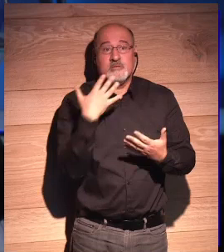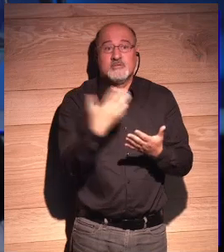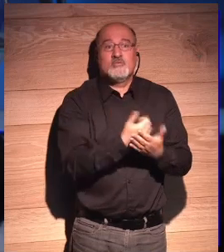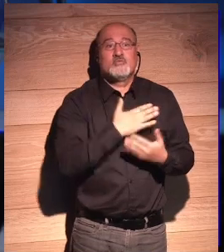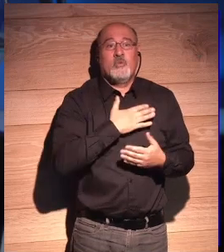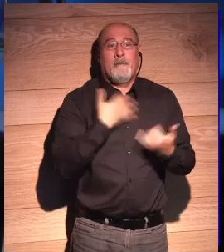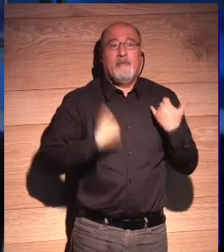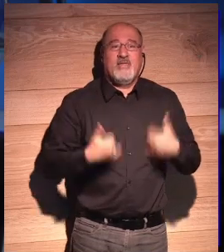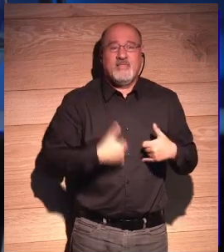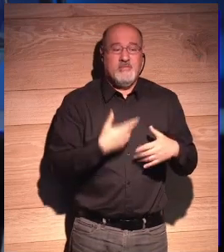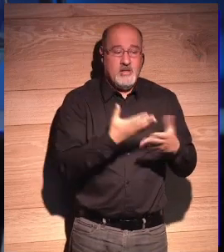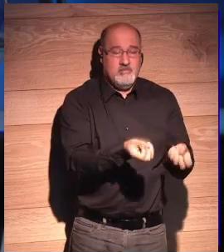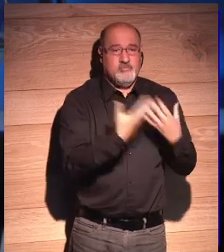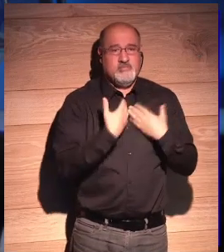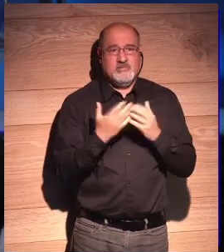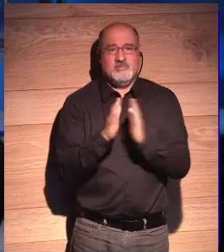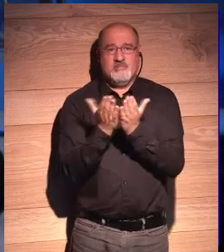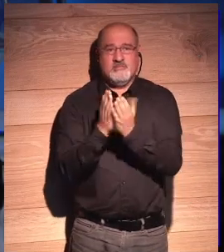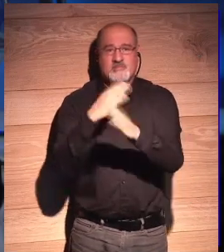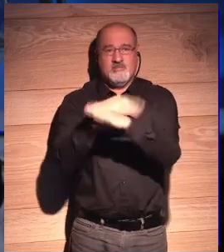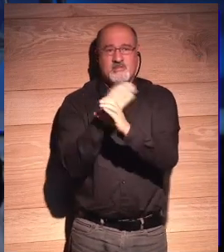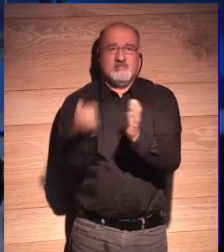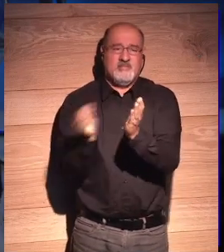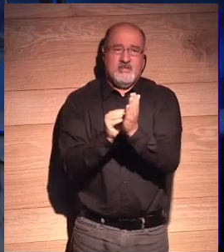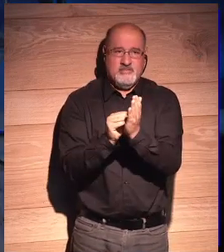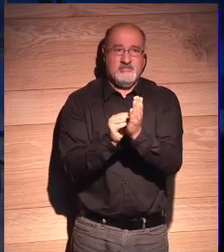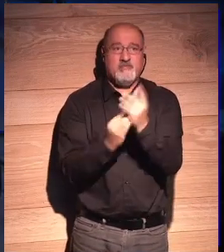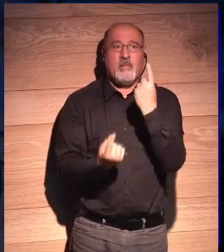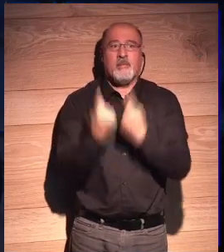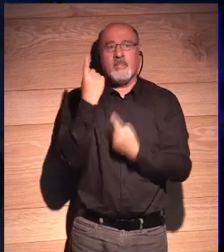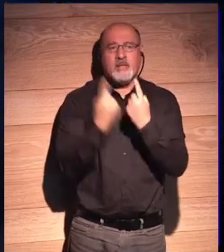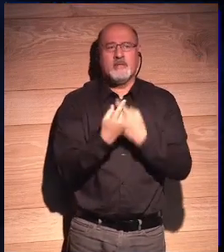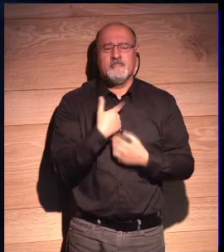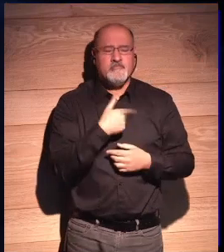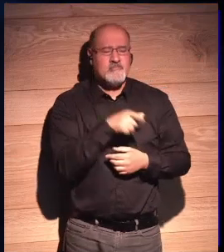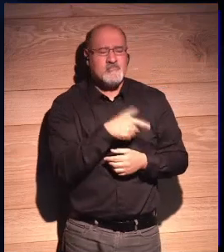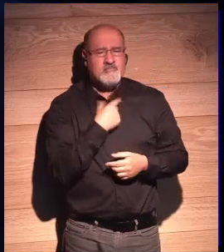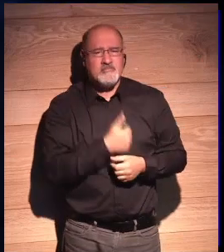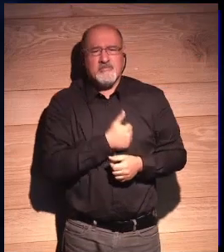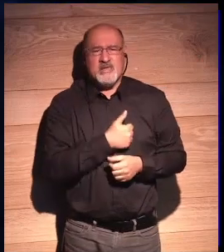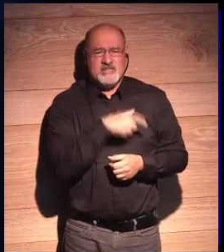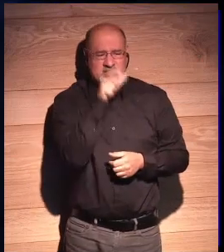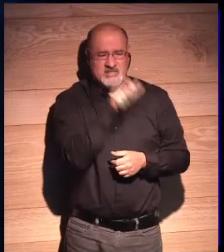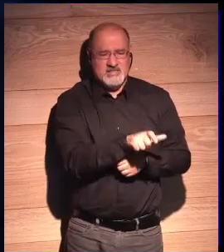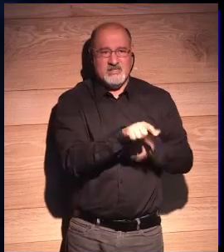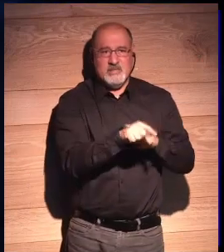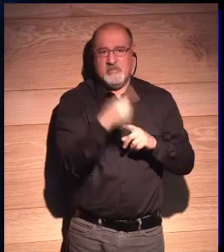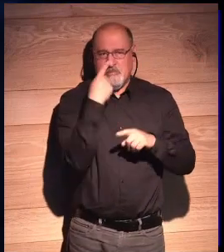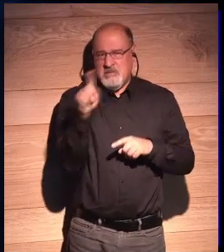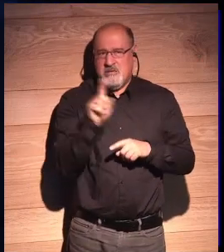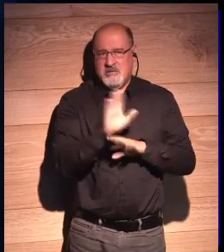sort of admire that. That's the opposite of me. I wish I could be the person who just doesn't care. I'm going to sit here.